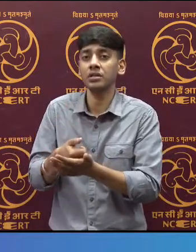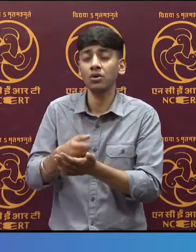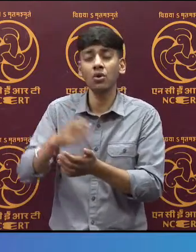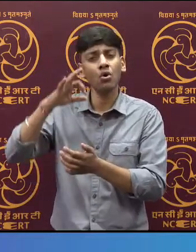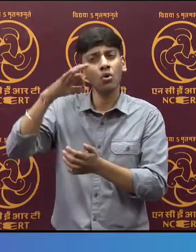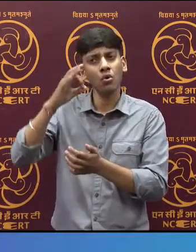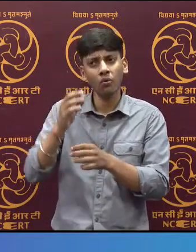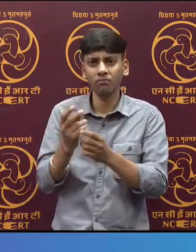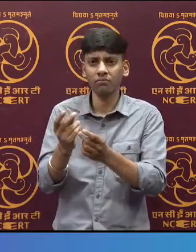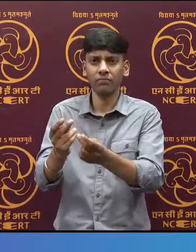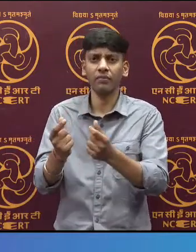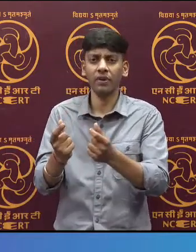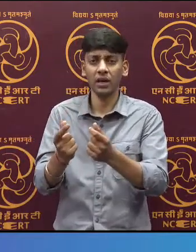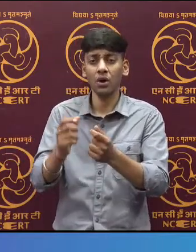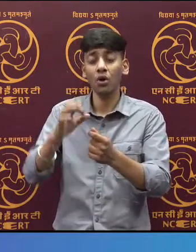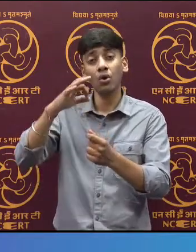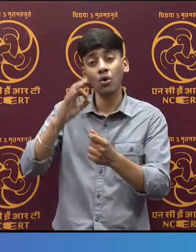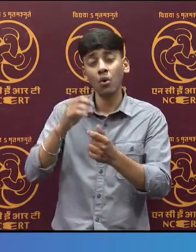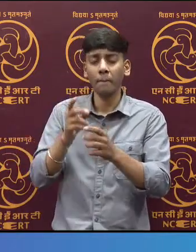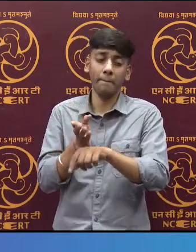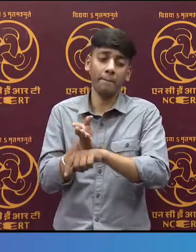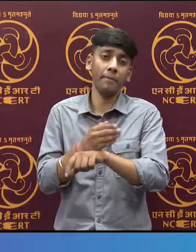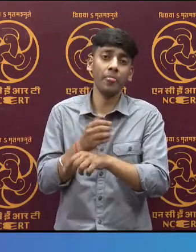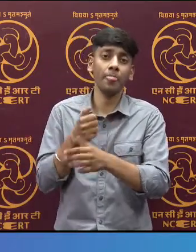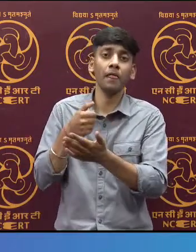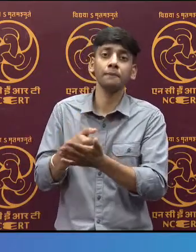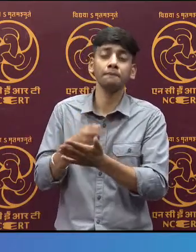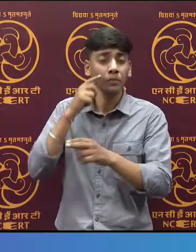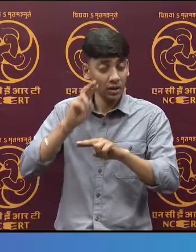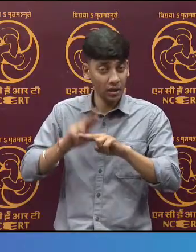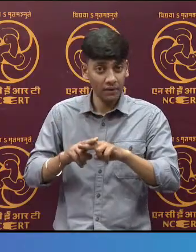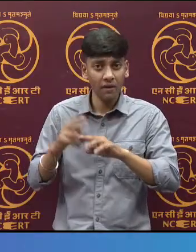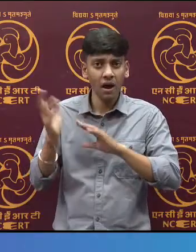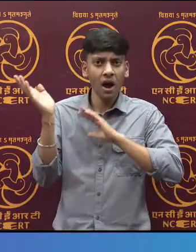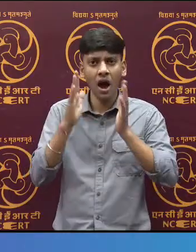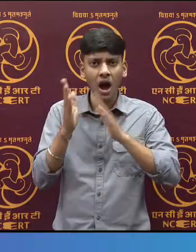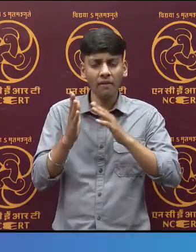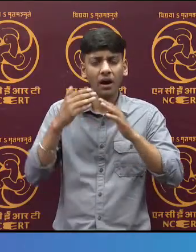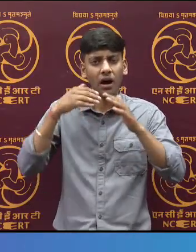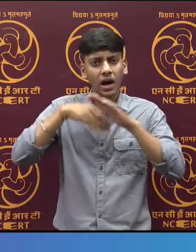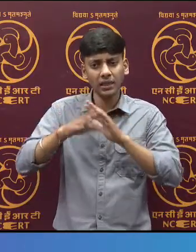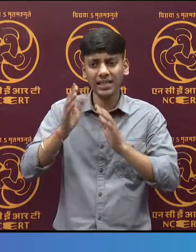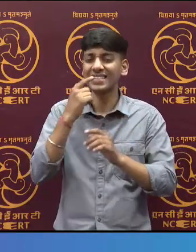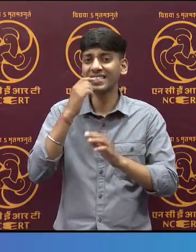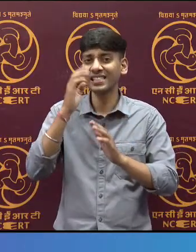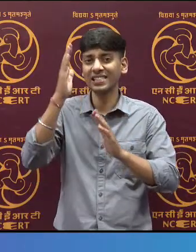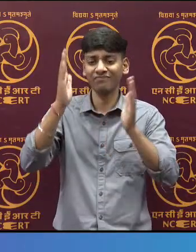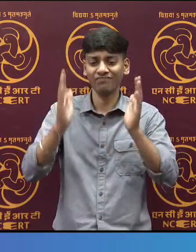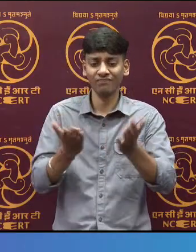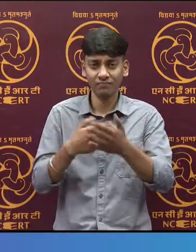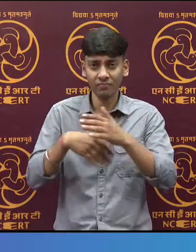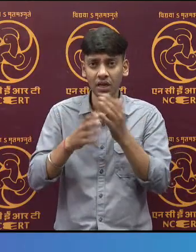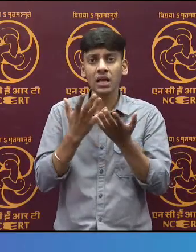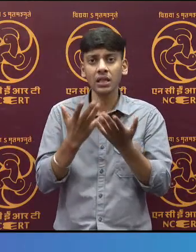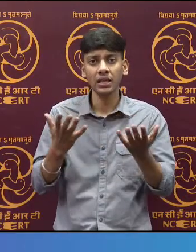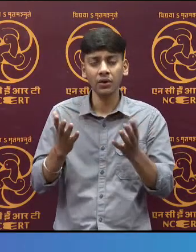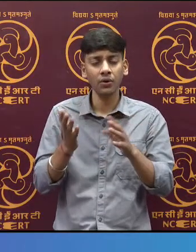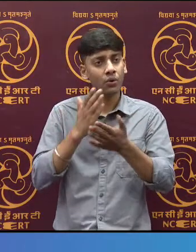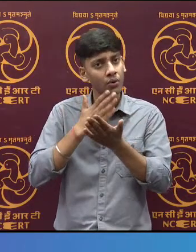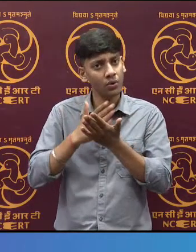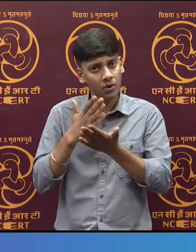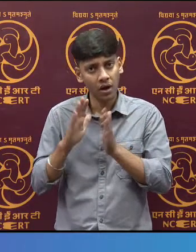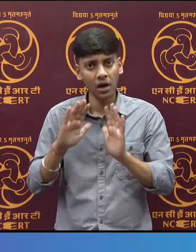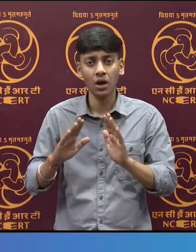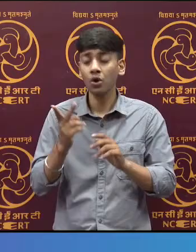and reach the ground earlier. Okay. But if the air is removed from the jar, then both the objects will reach